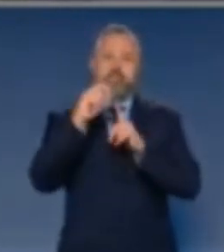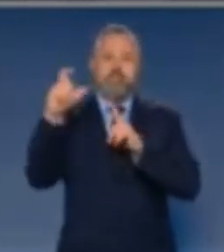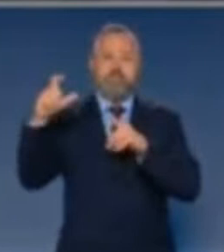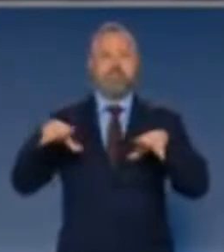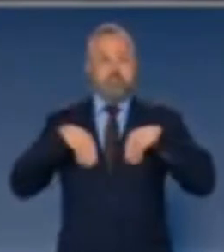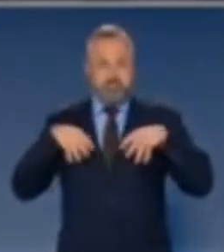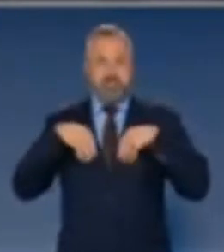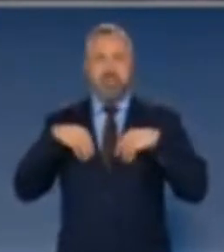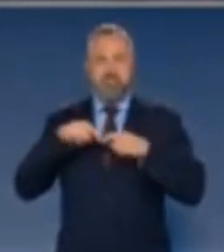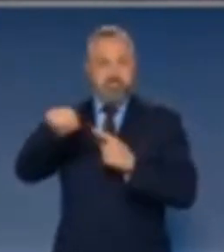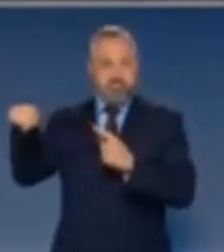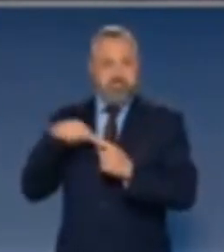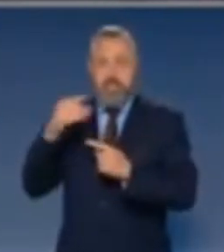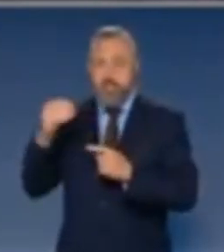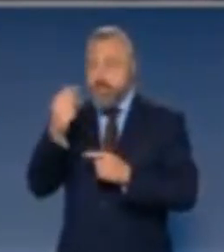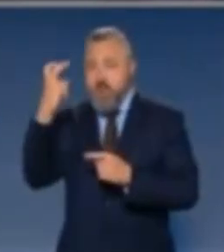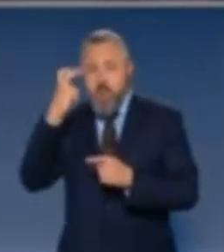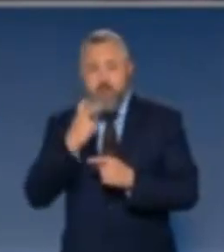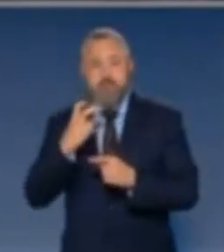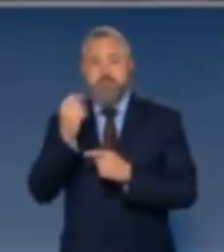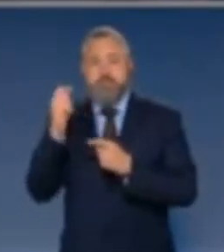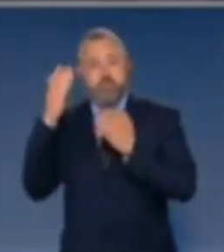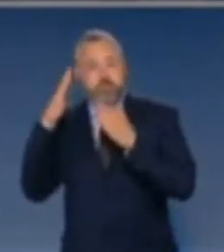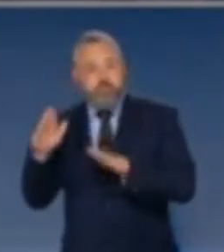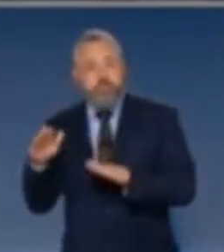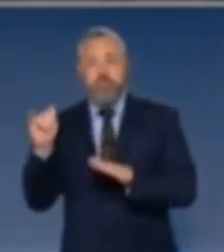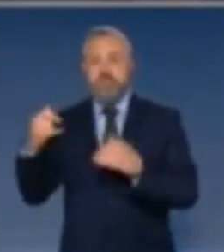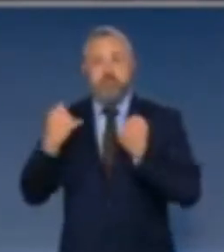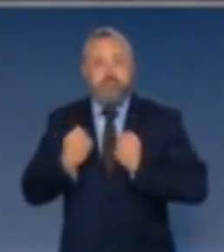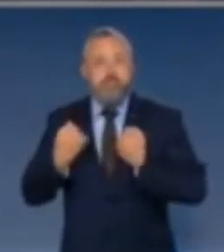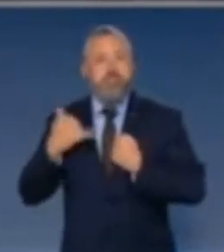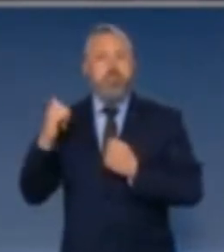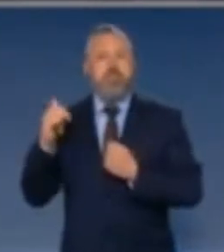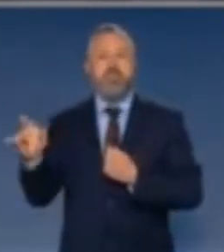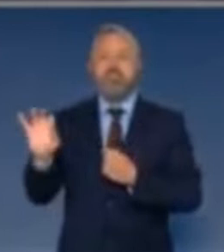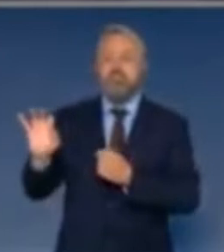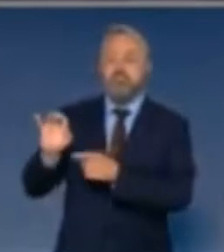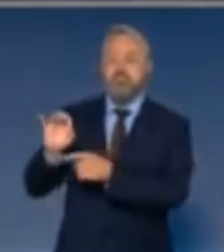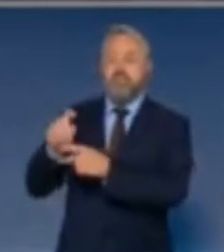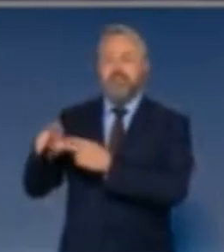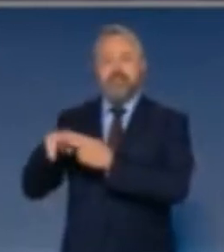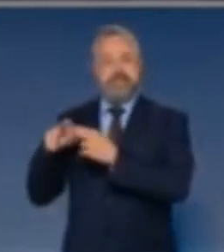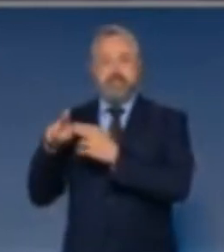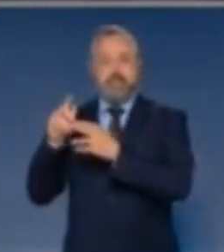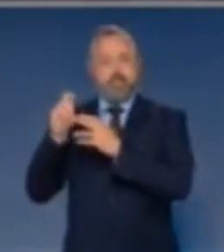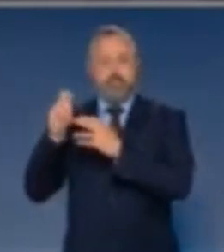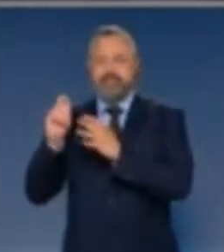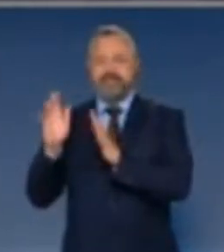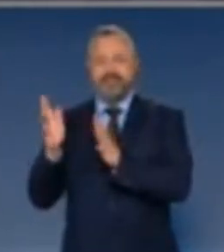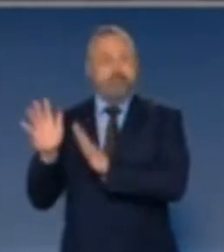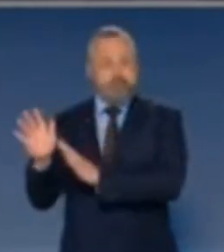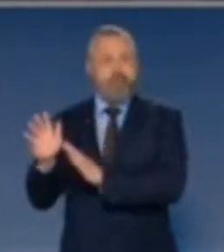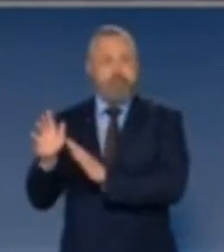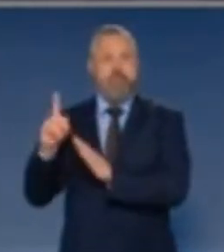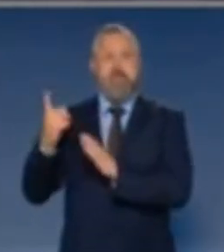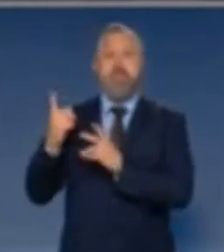later stages of their lives or have an illness may not be vaccinated under those circumstances, but that the take-up in that